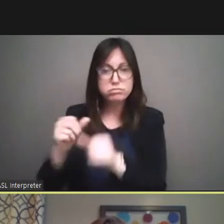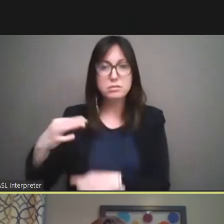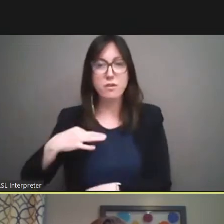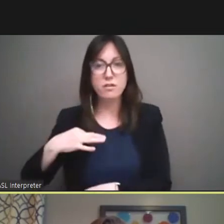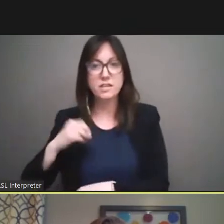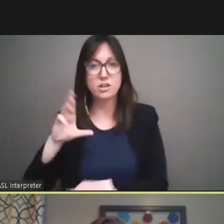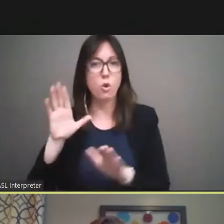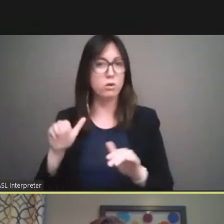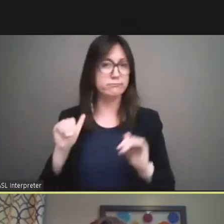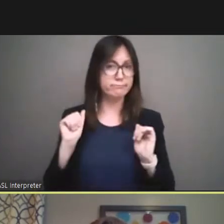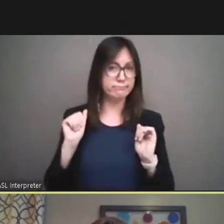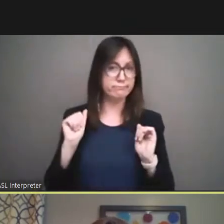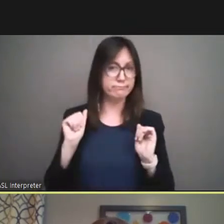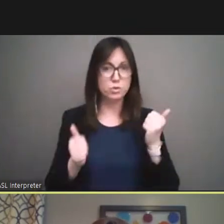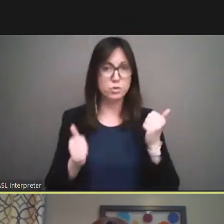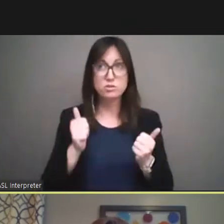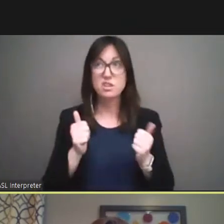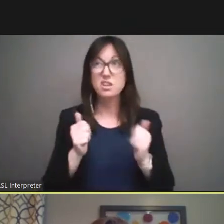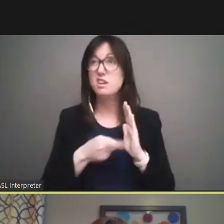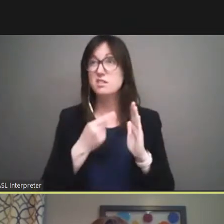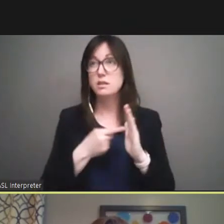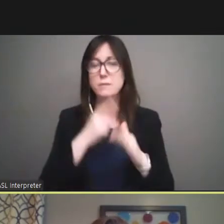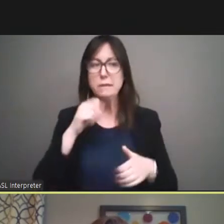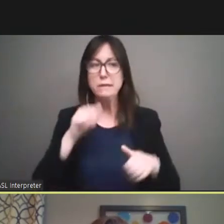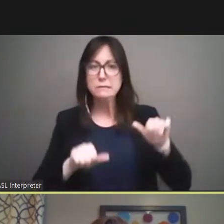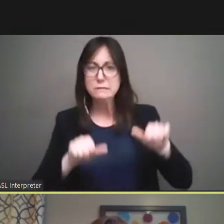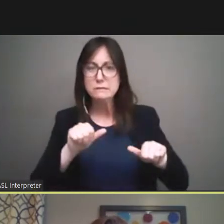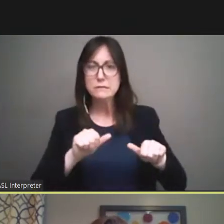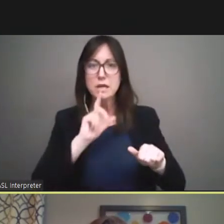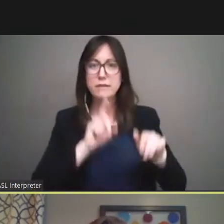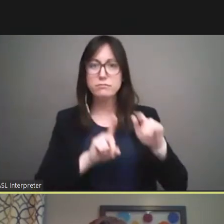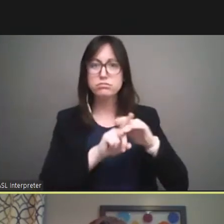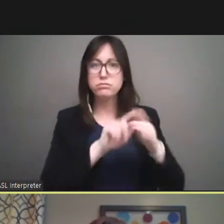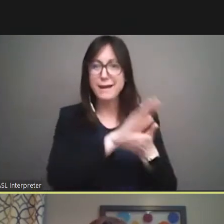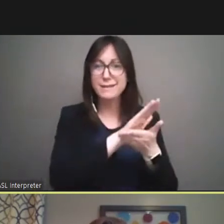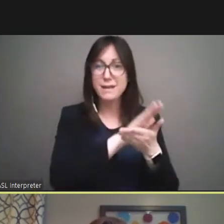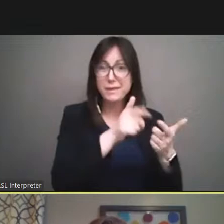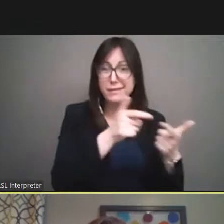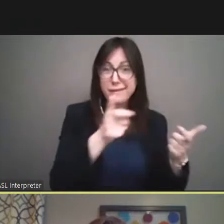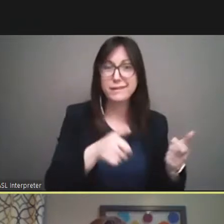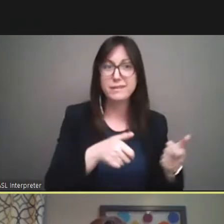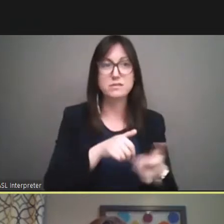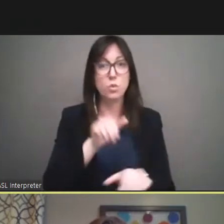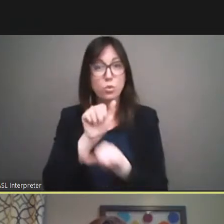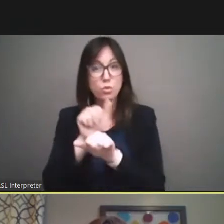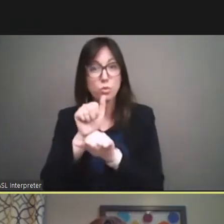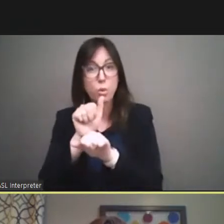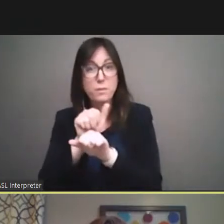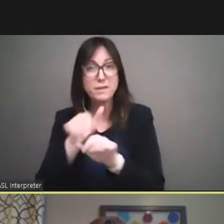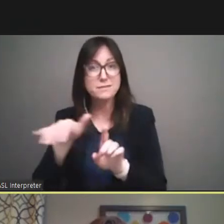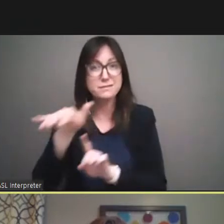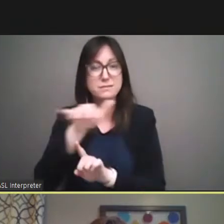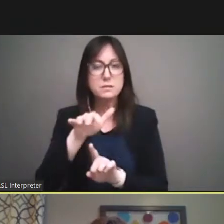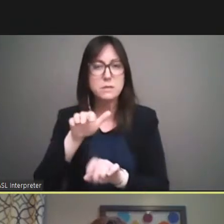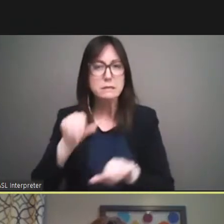different things academically and even job-wise and like employment and so on.